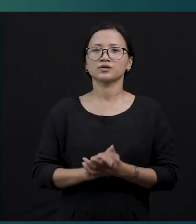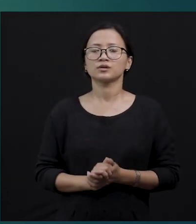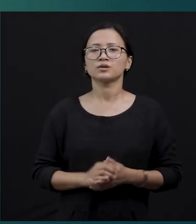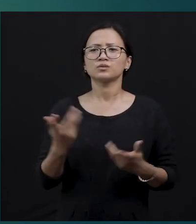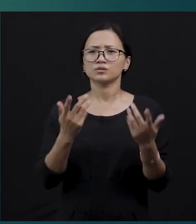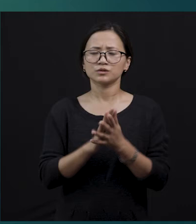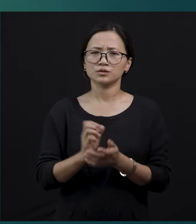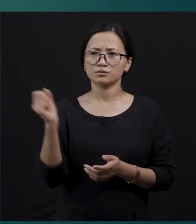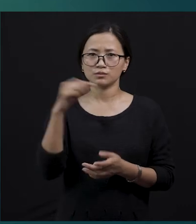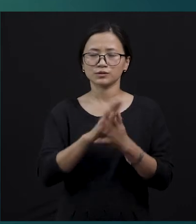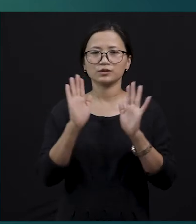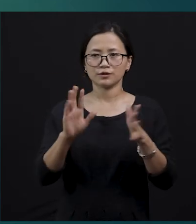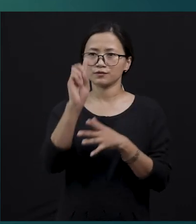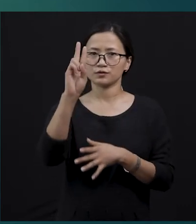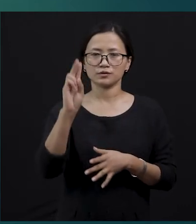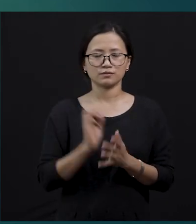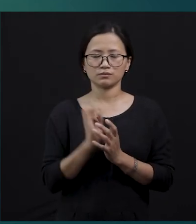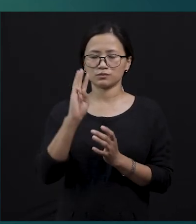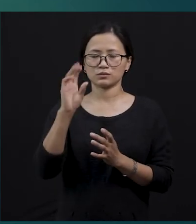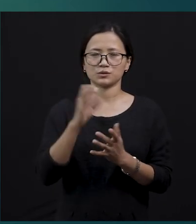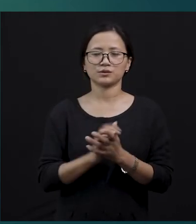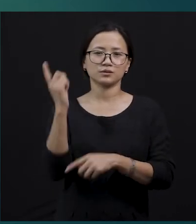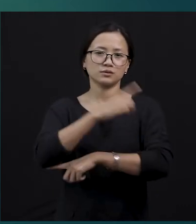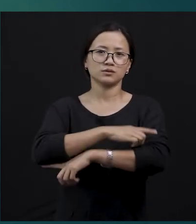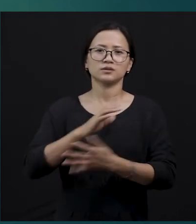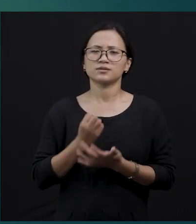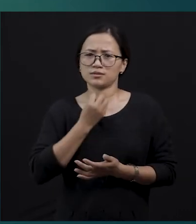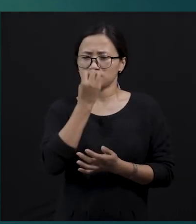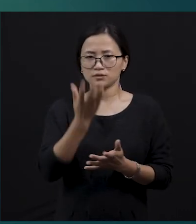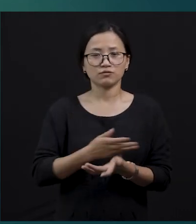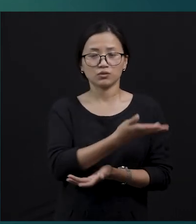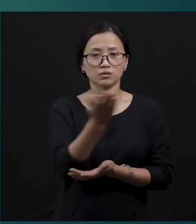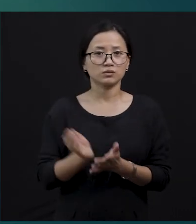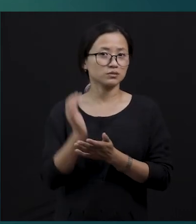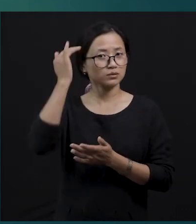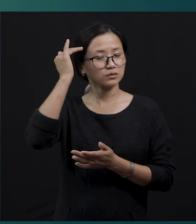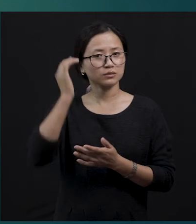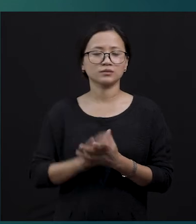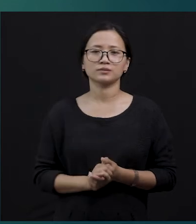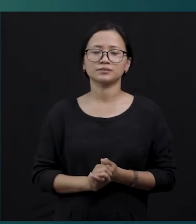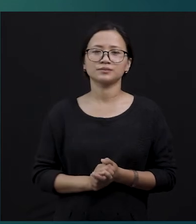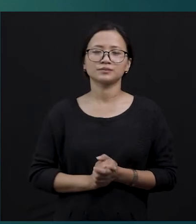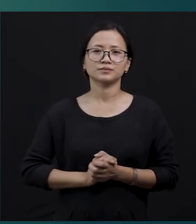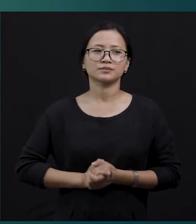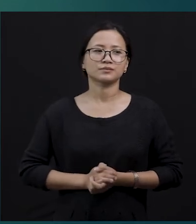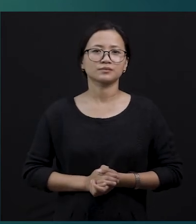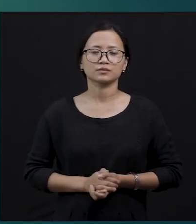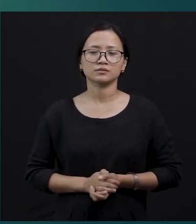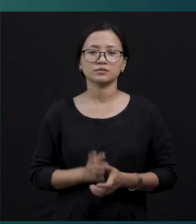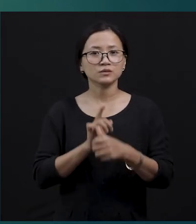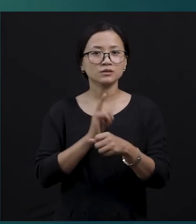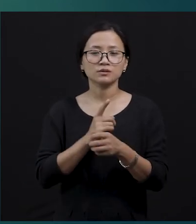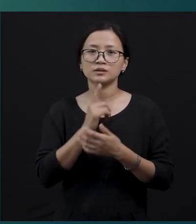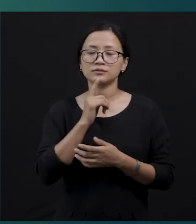have 30 days, right? So how it will become easier for you to know these things, right? So Miss will tell